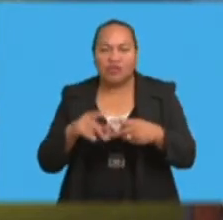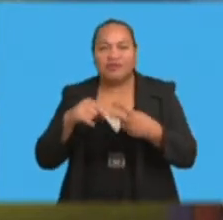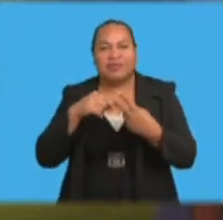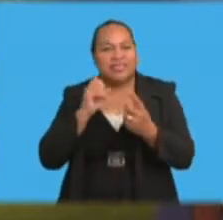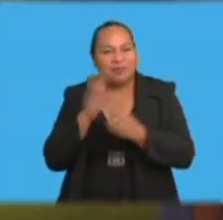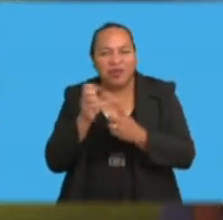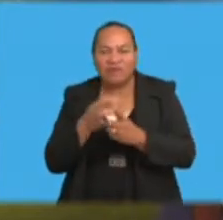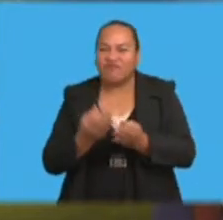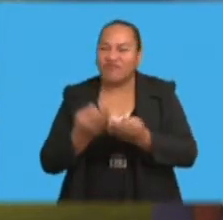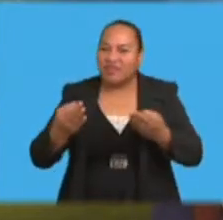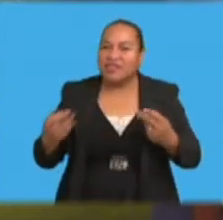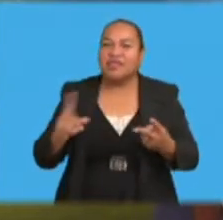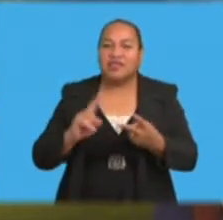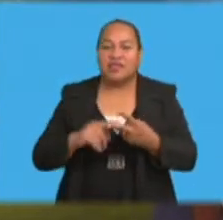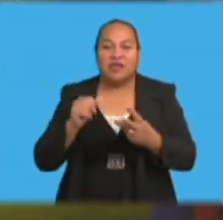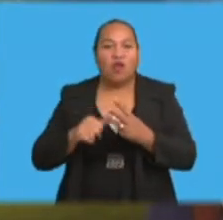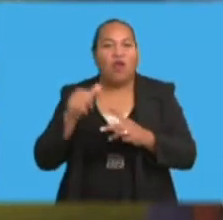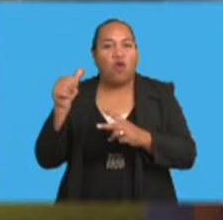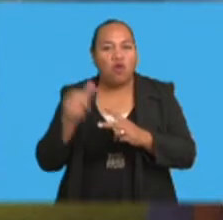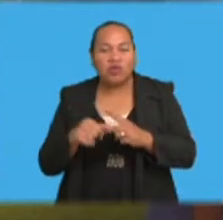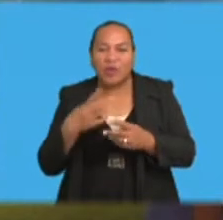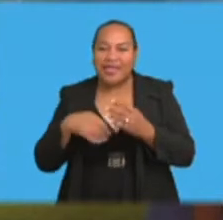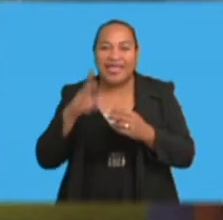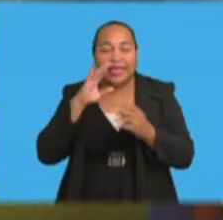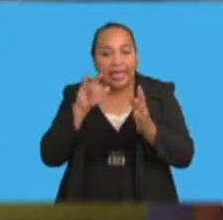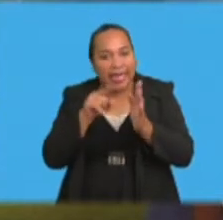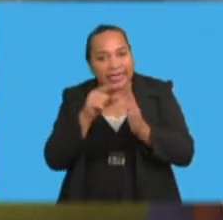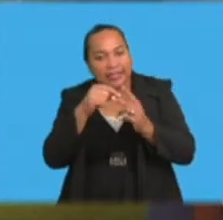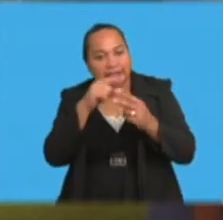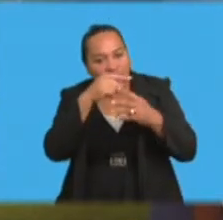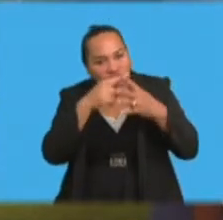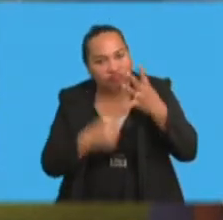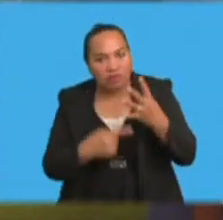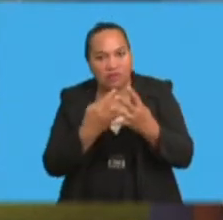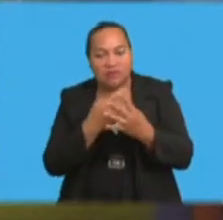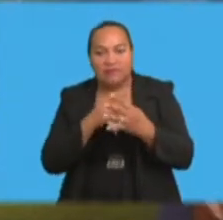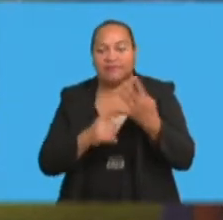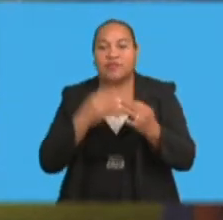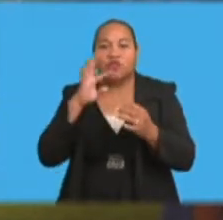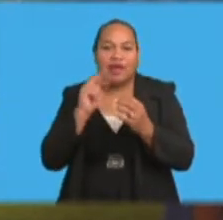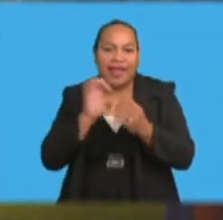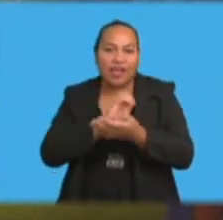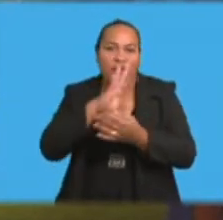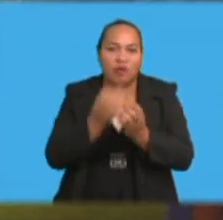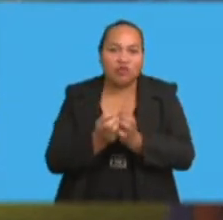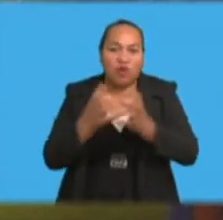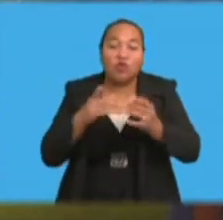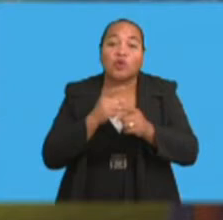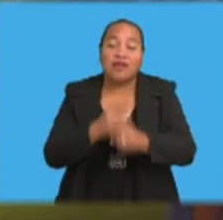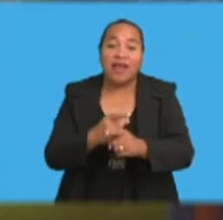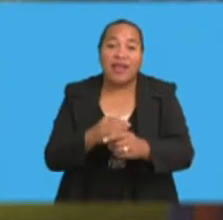other macroeconomic indicators such as the unemployment rate or economic growth to guide monetary and